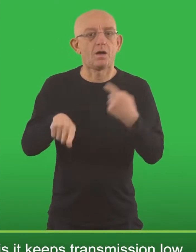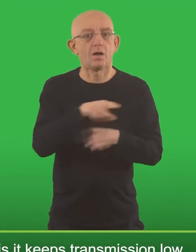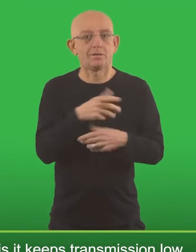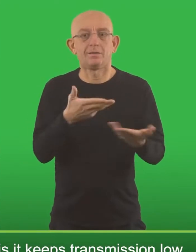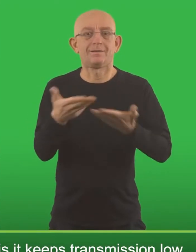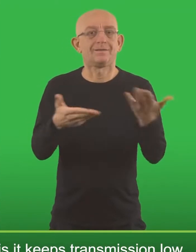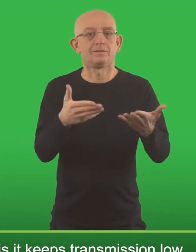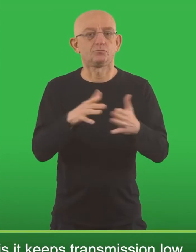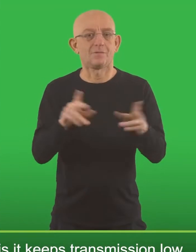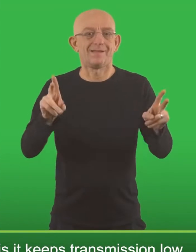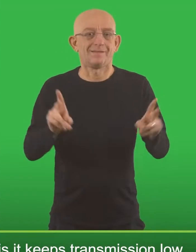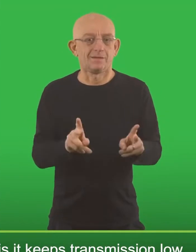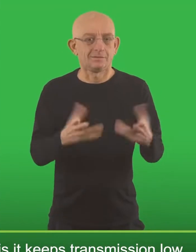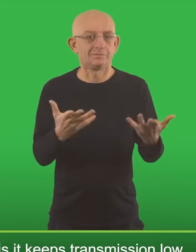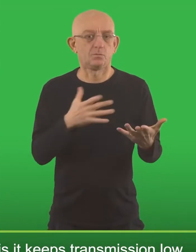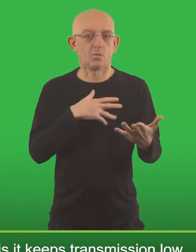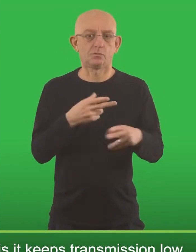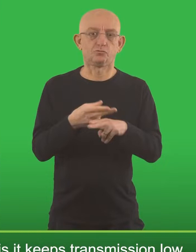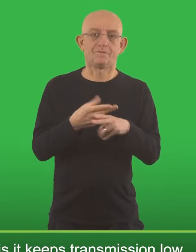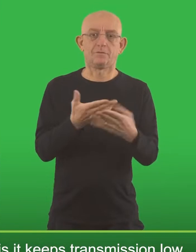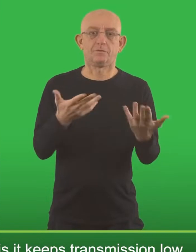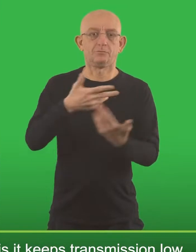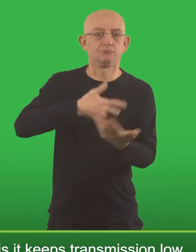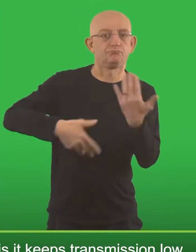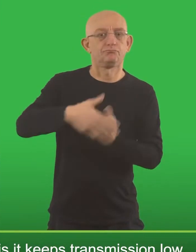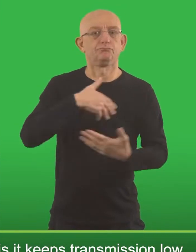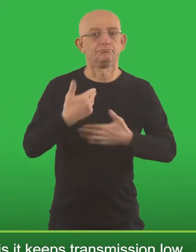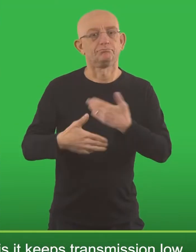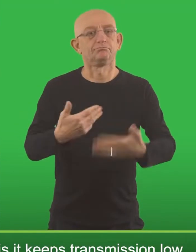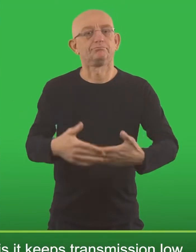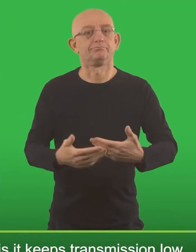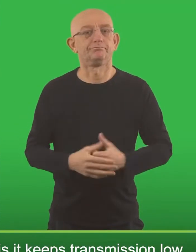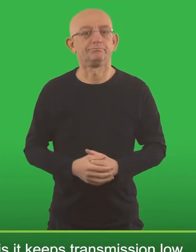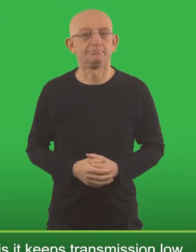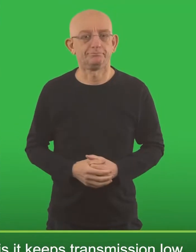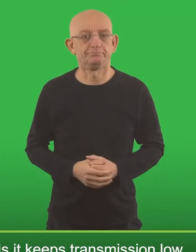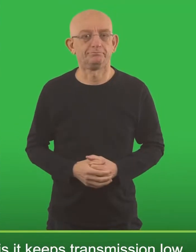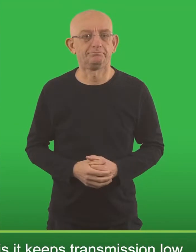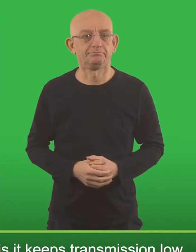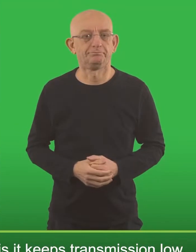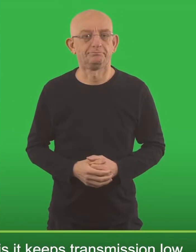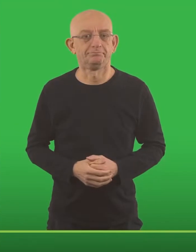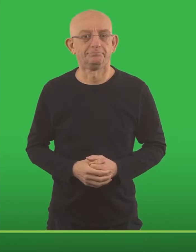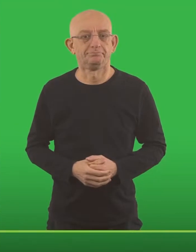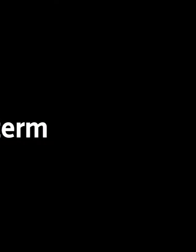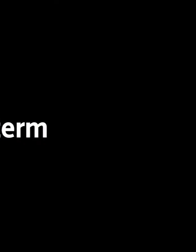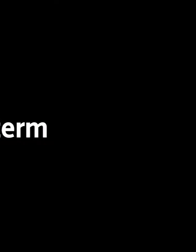younger adults is it keeps transmission low, therefore enables us to keep Sheffield open and to keep Sheffield